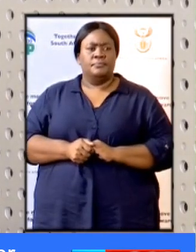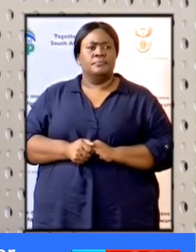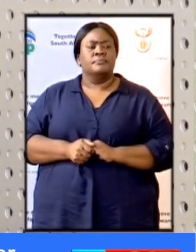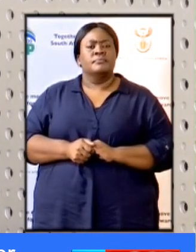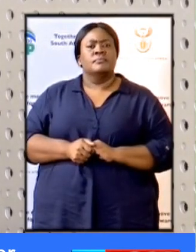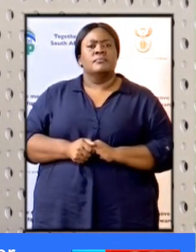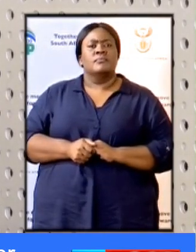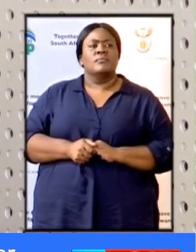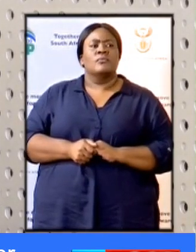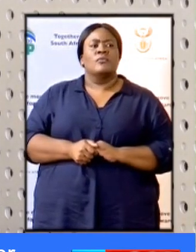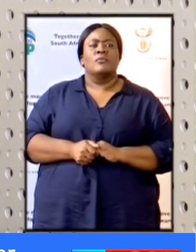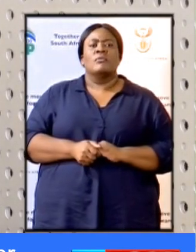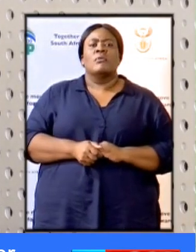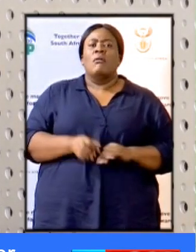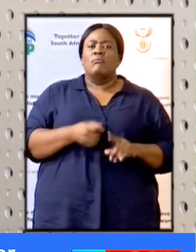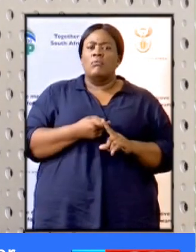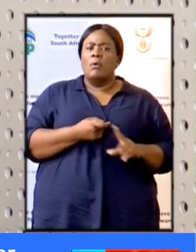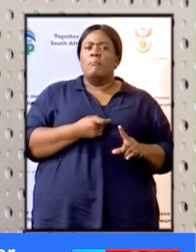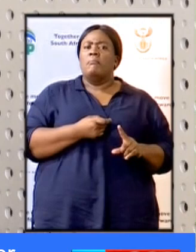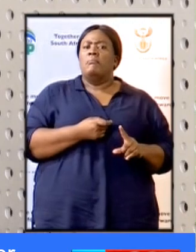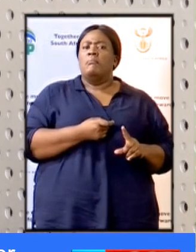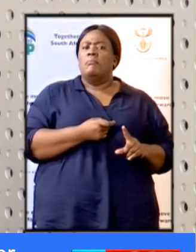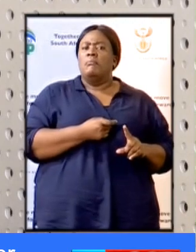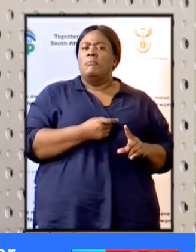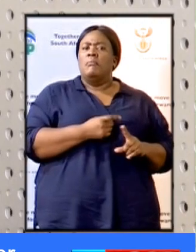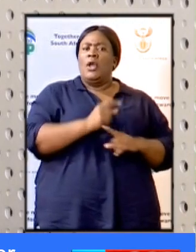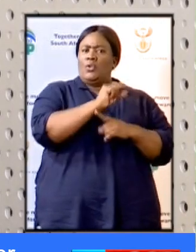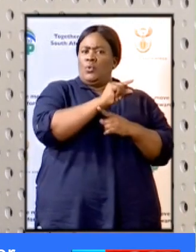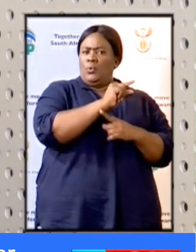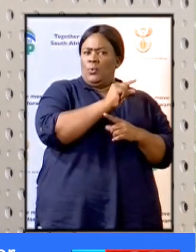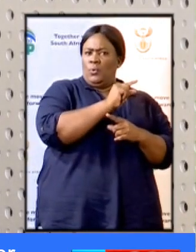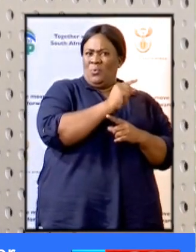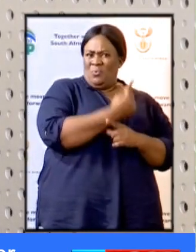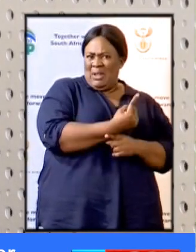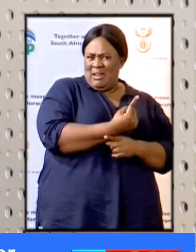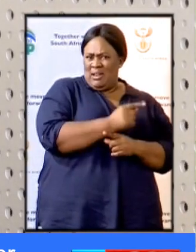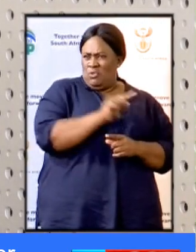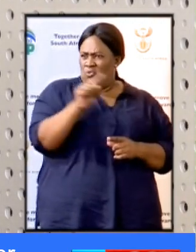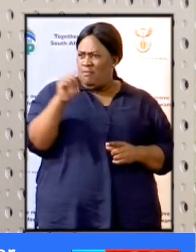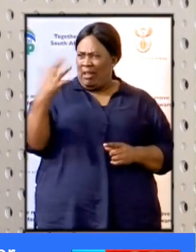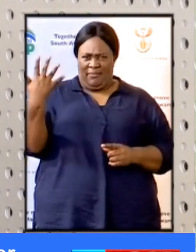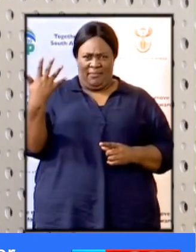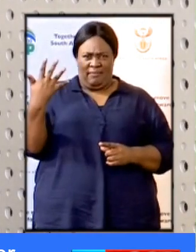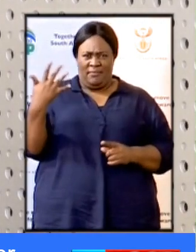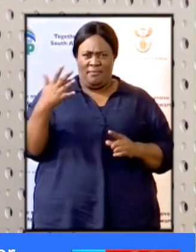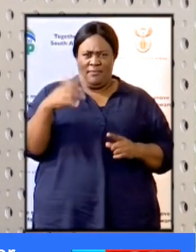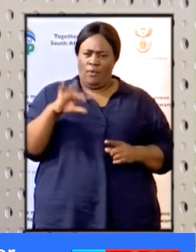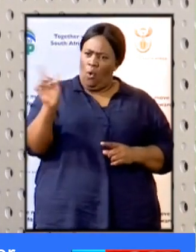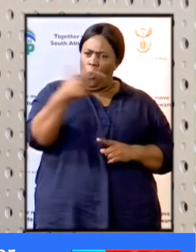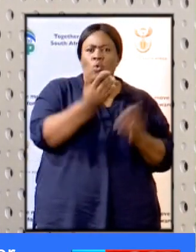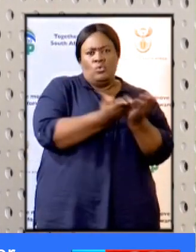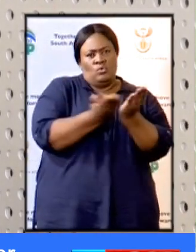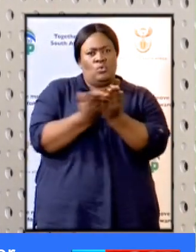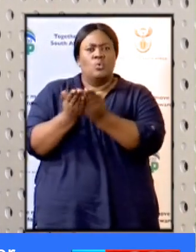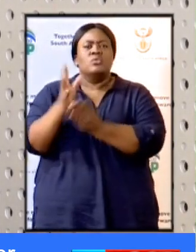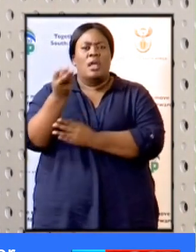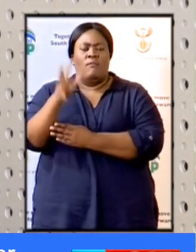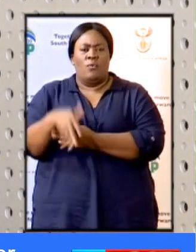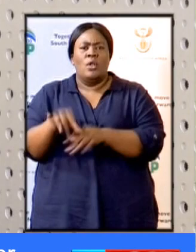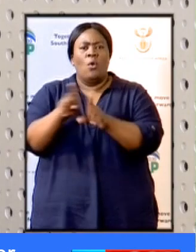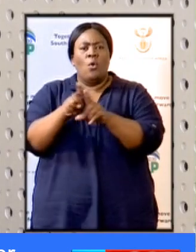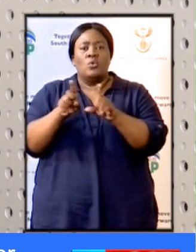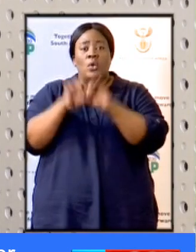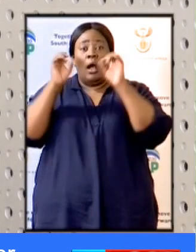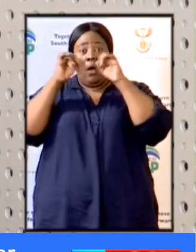categories from quintile 1 to 5. They also insisted that we have to make sure that we provide awareness campaign to parents